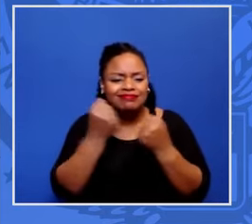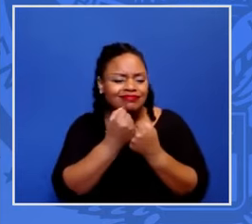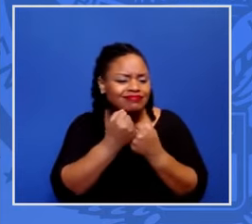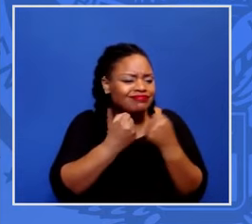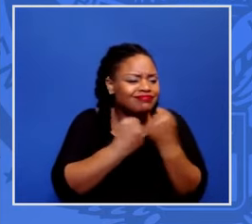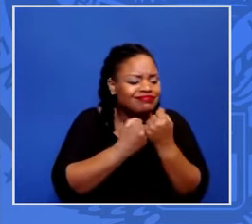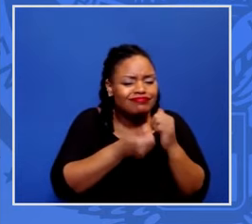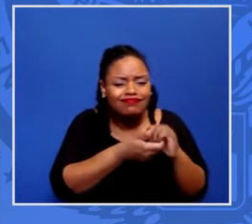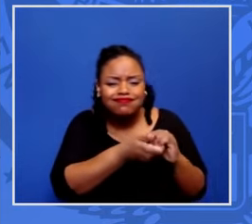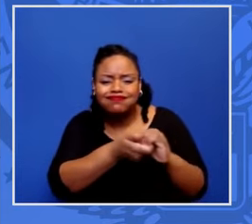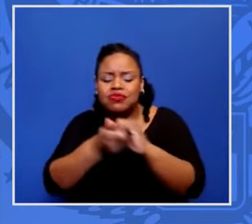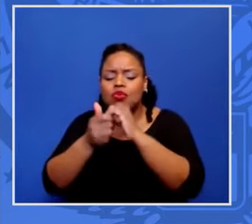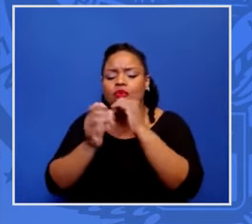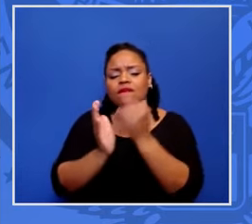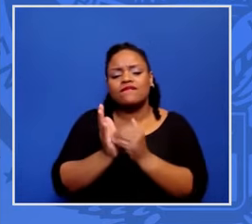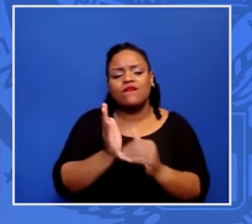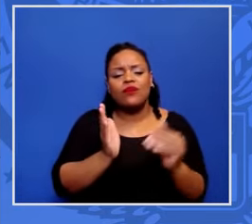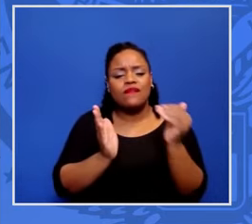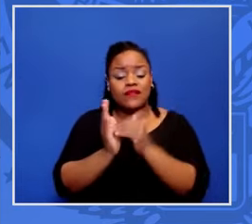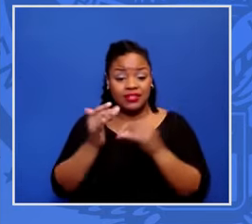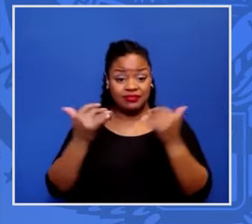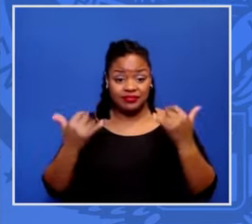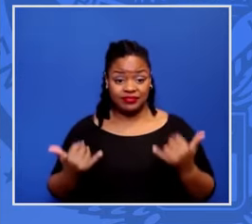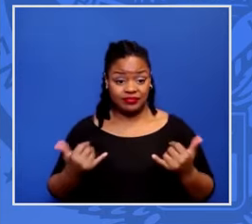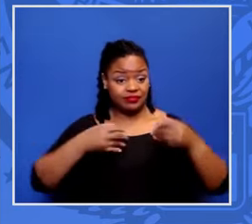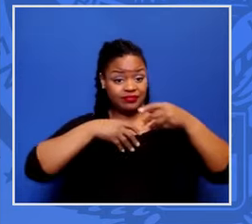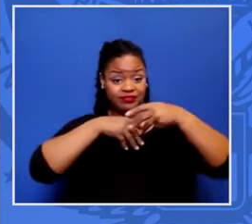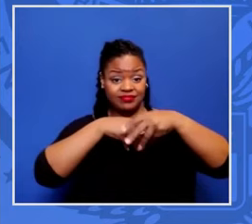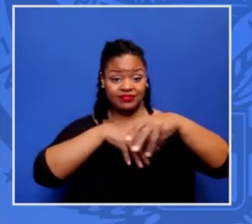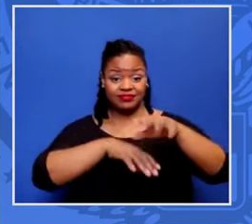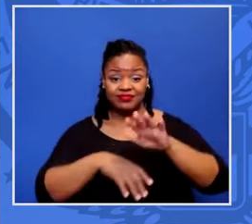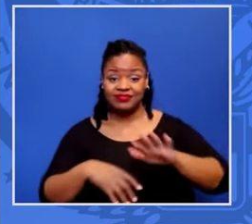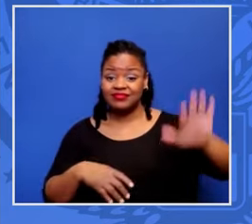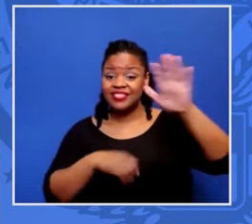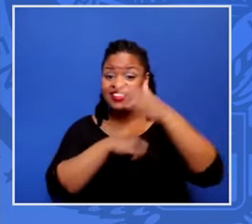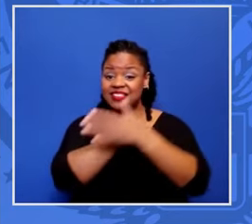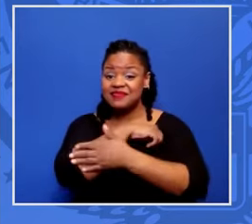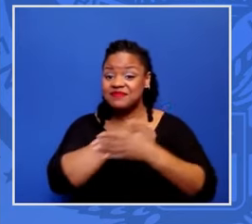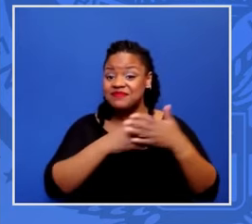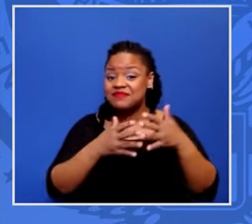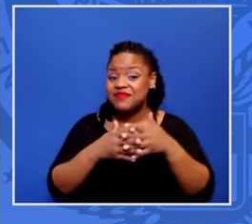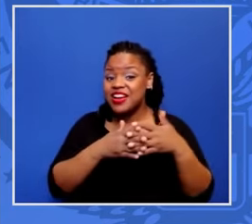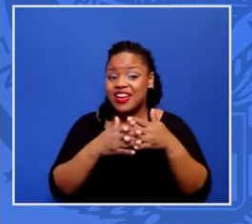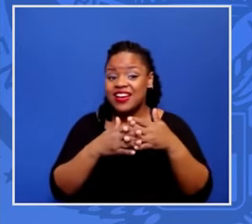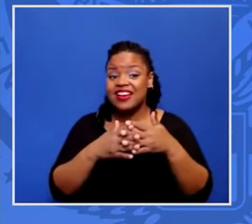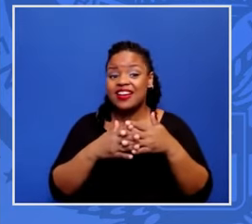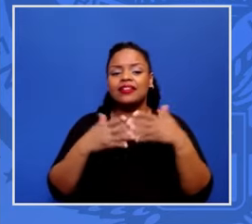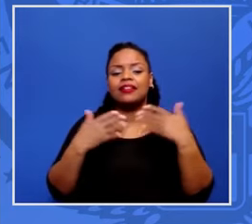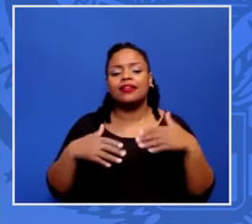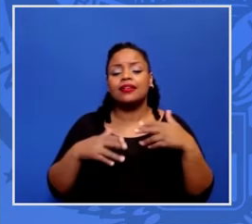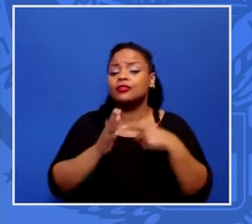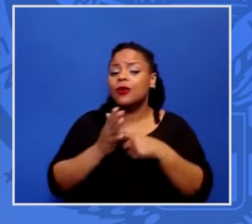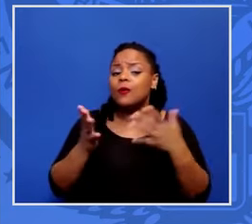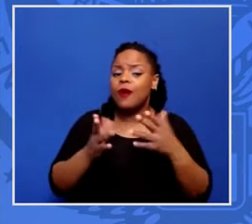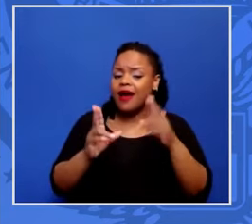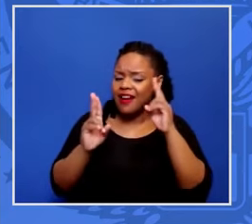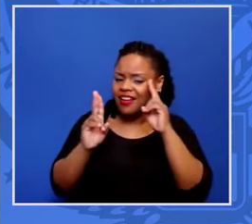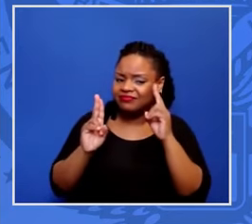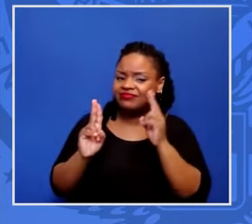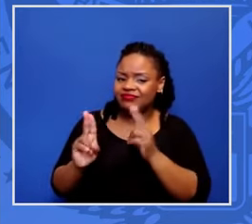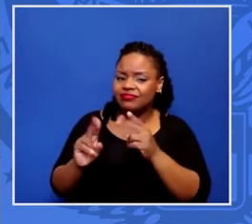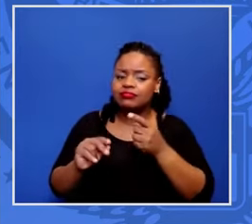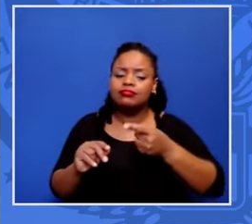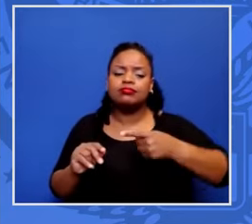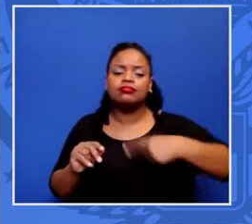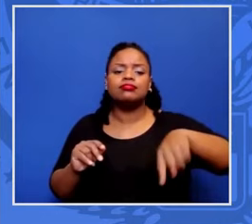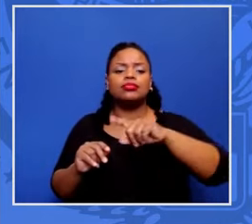virtual roadshow featuring people from across the country, paid a tribute to just some of these American heroes on the front